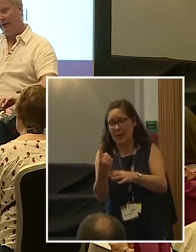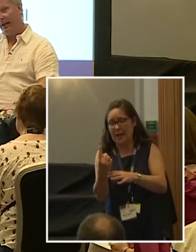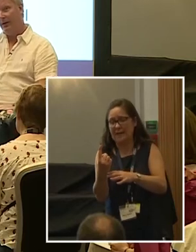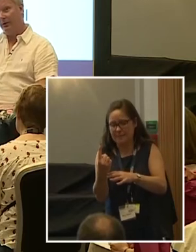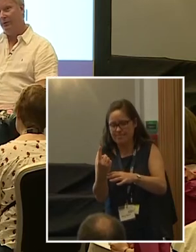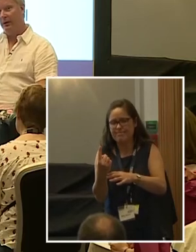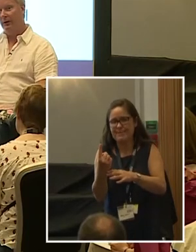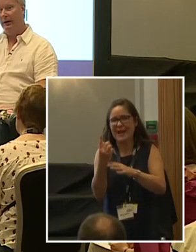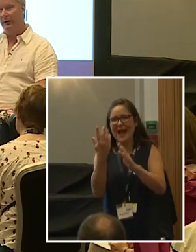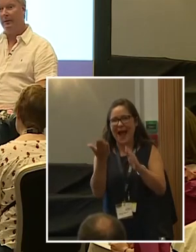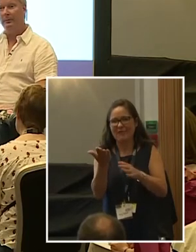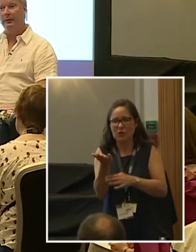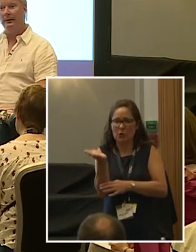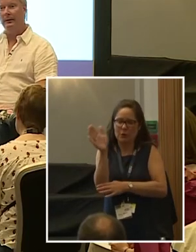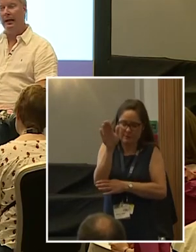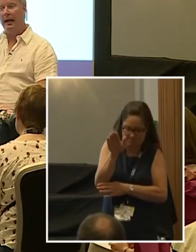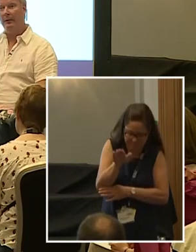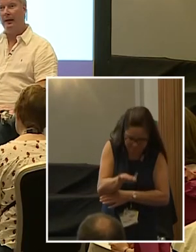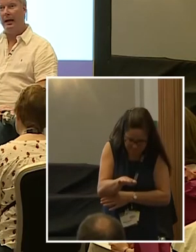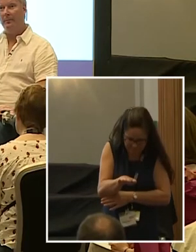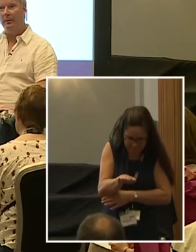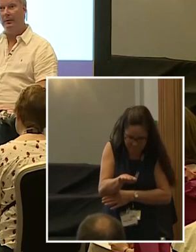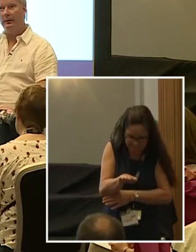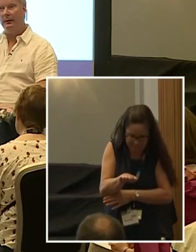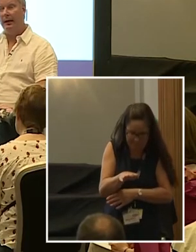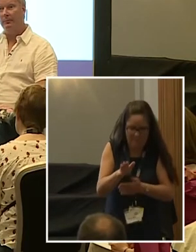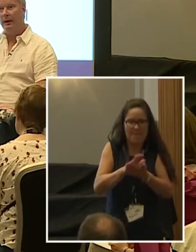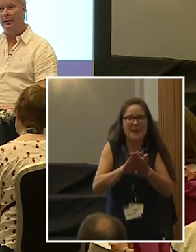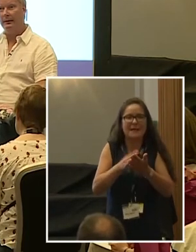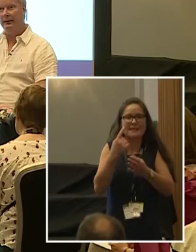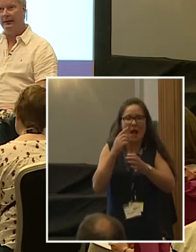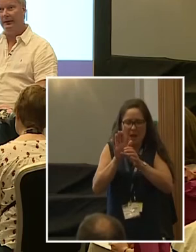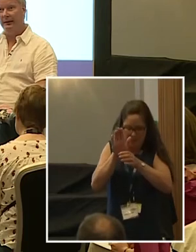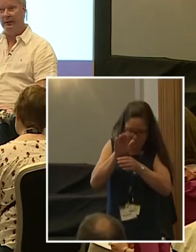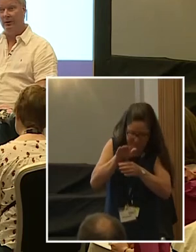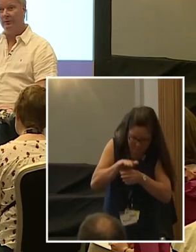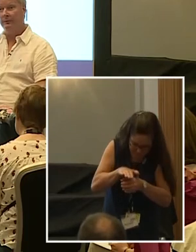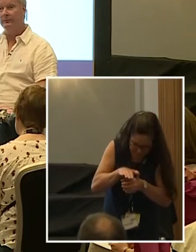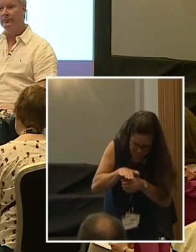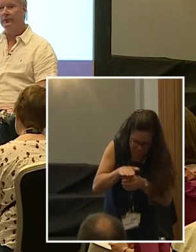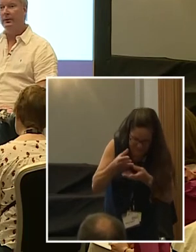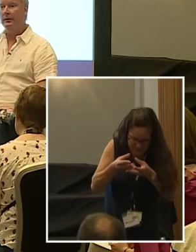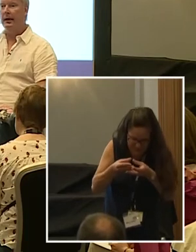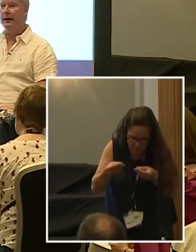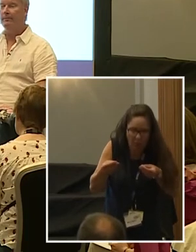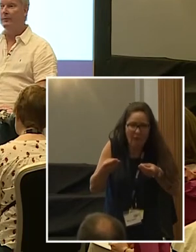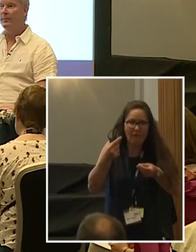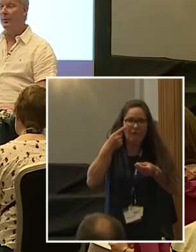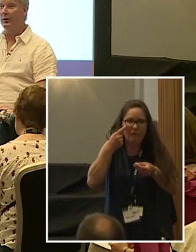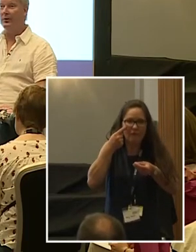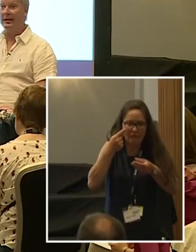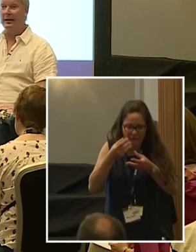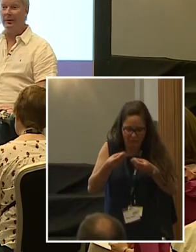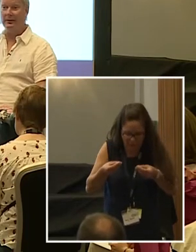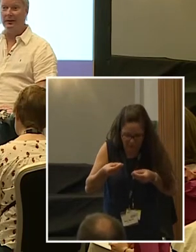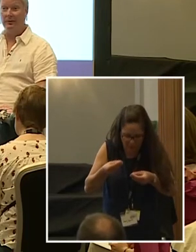you've got to lie on your front to kind of help that air bubble actually dissolve, but when you